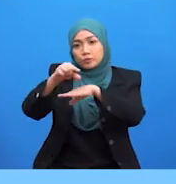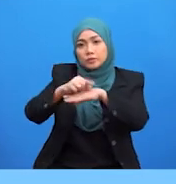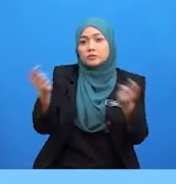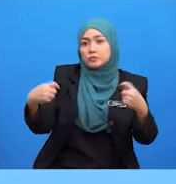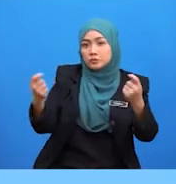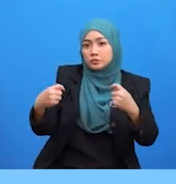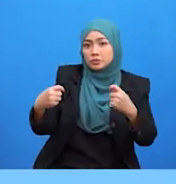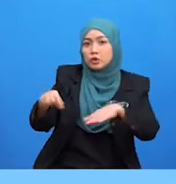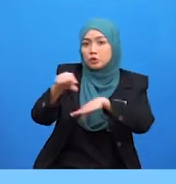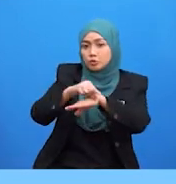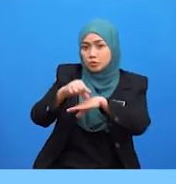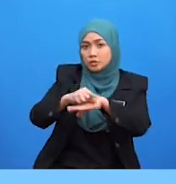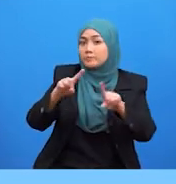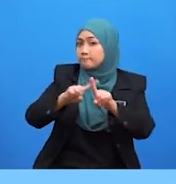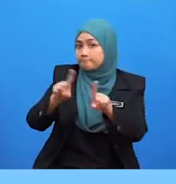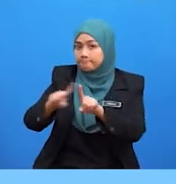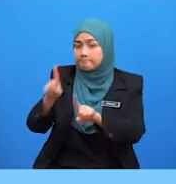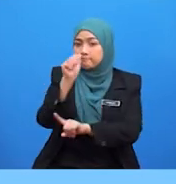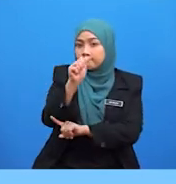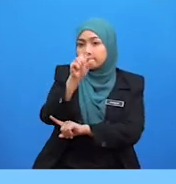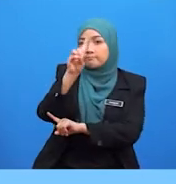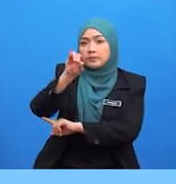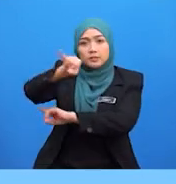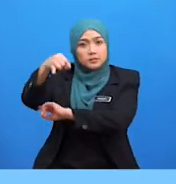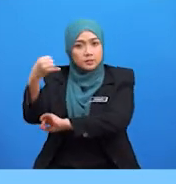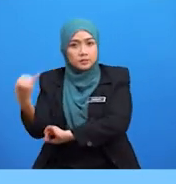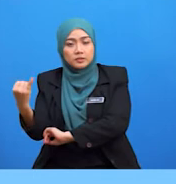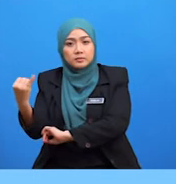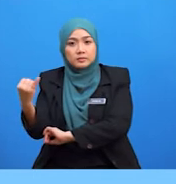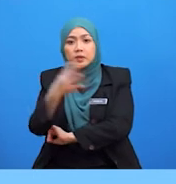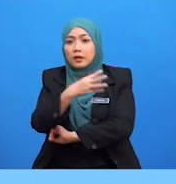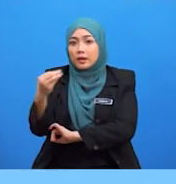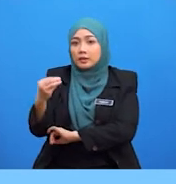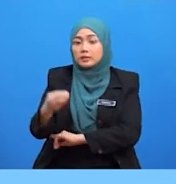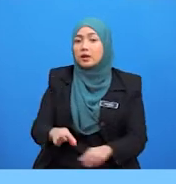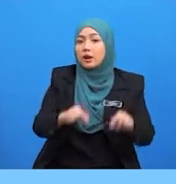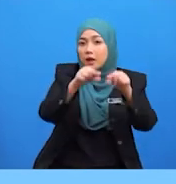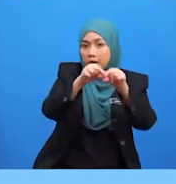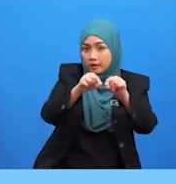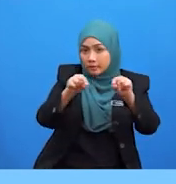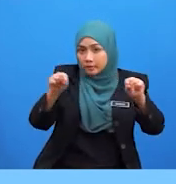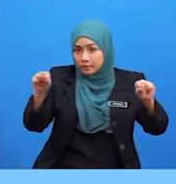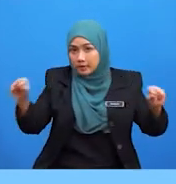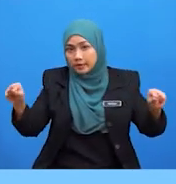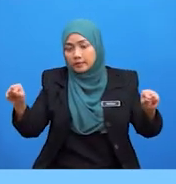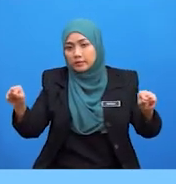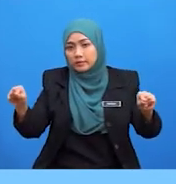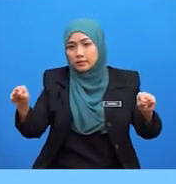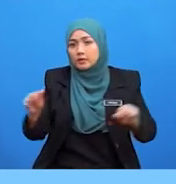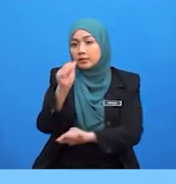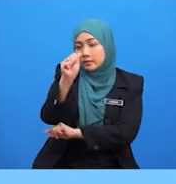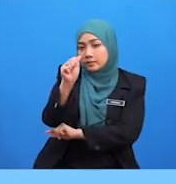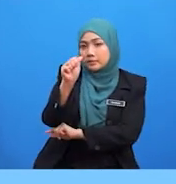transportations and adjectives. Remember, use the adjectives to describe the